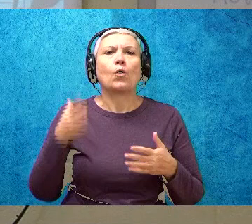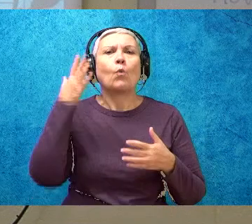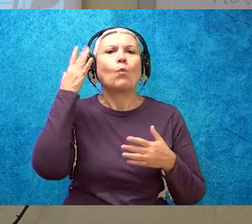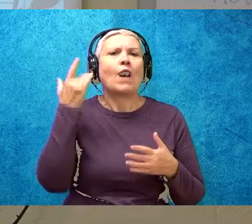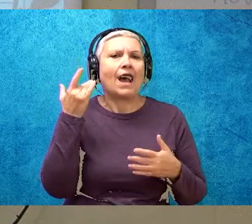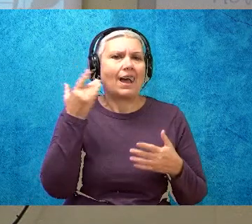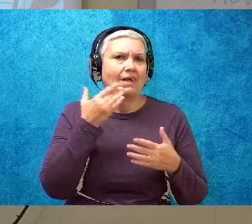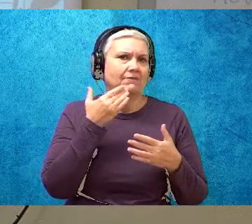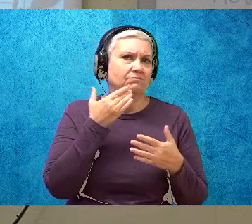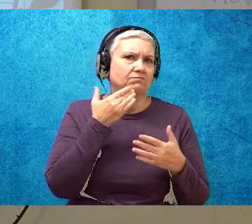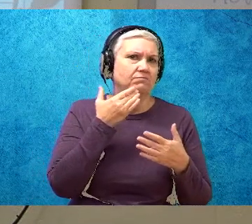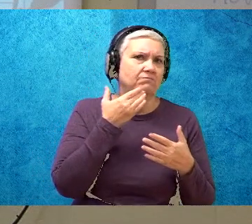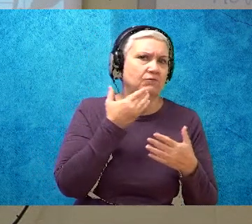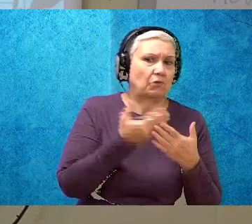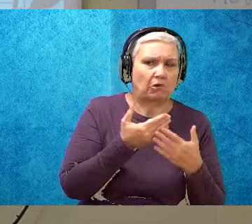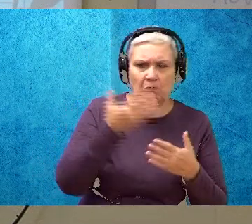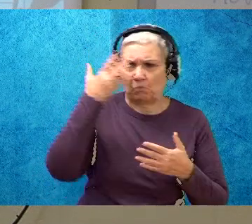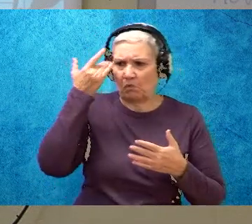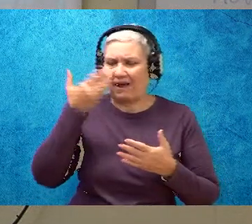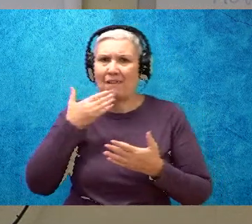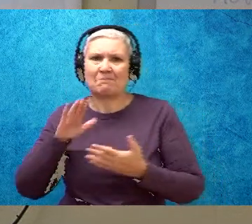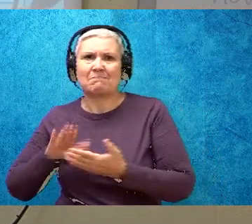good. So be more specific.